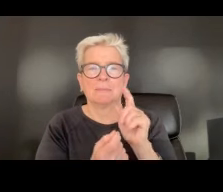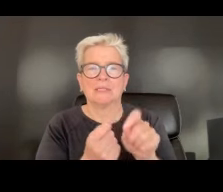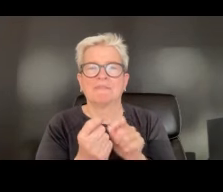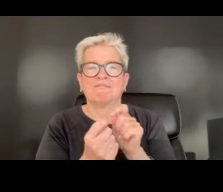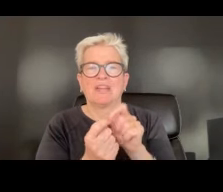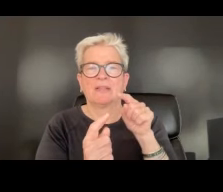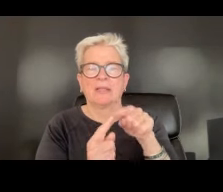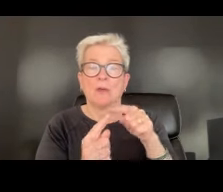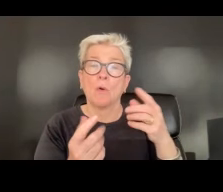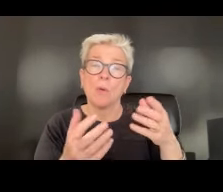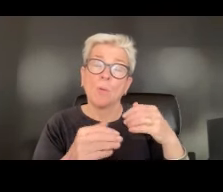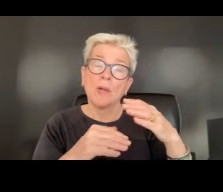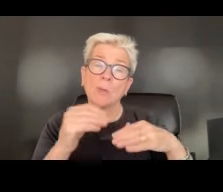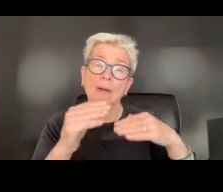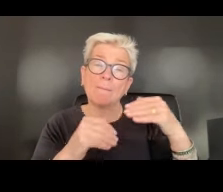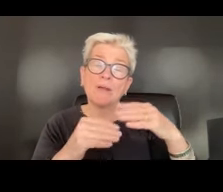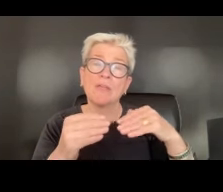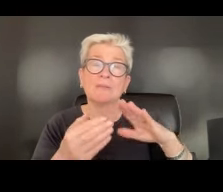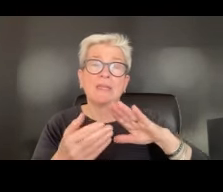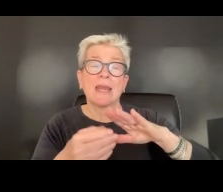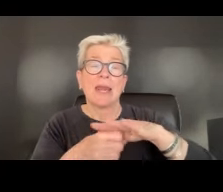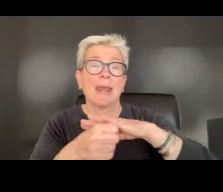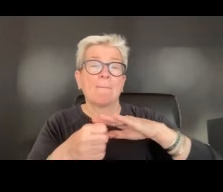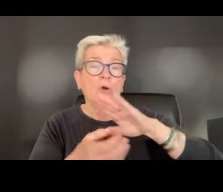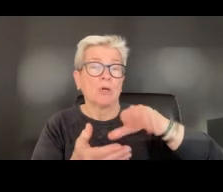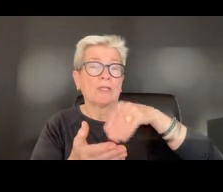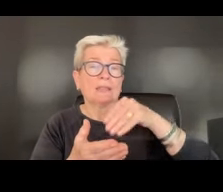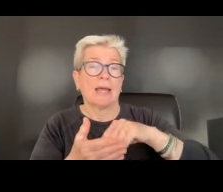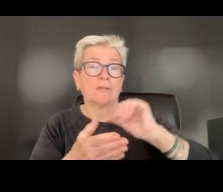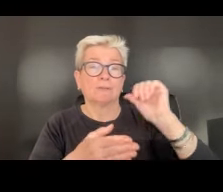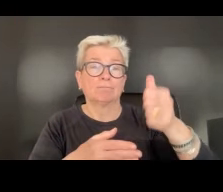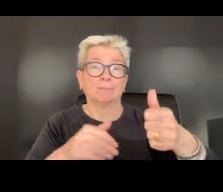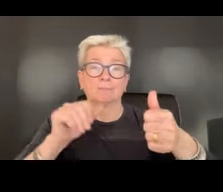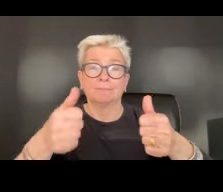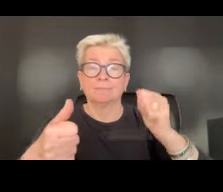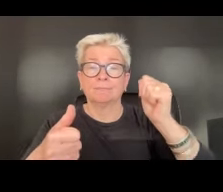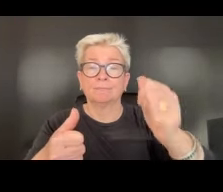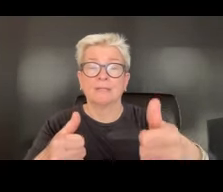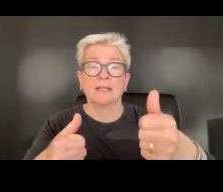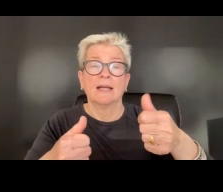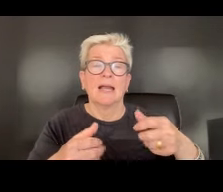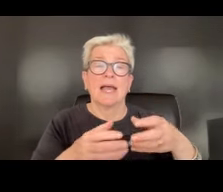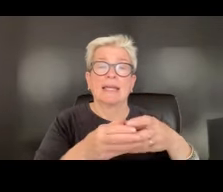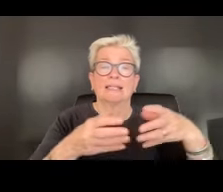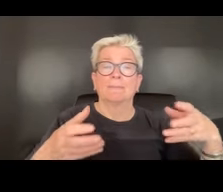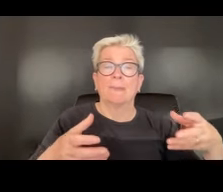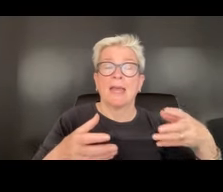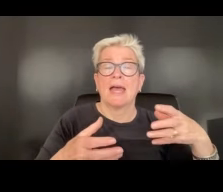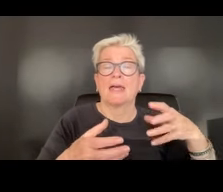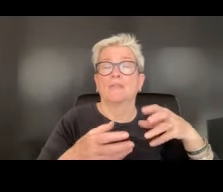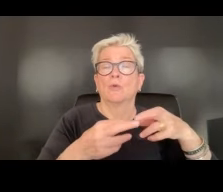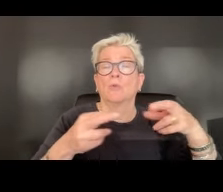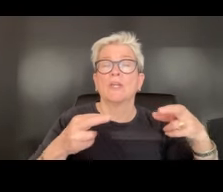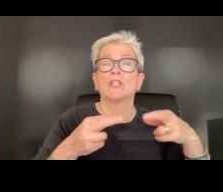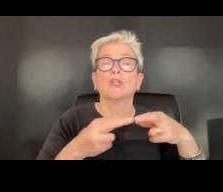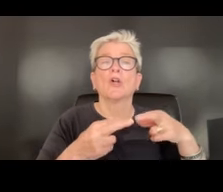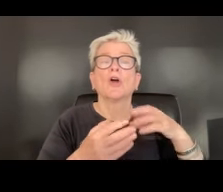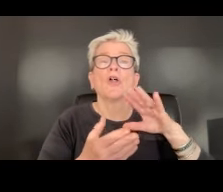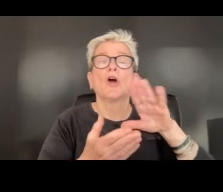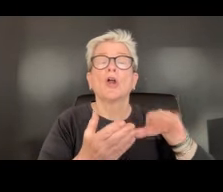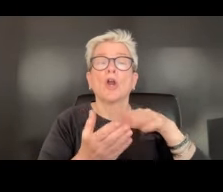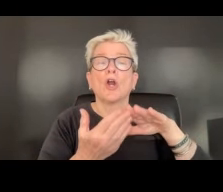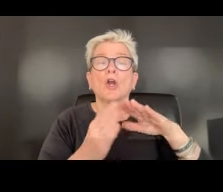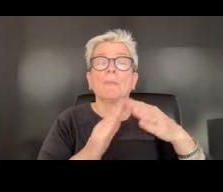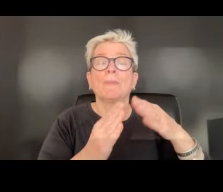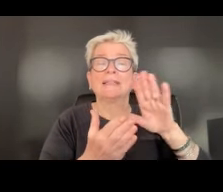build those in neighborhood centers and expanded regional urban centers where there's an opportunity for